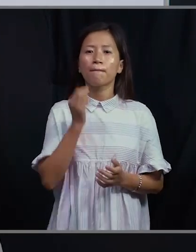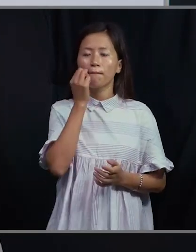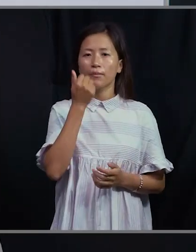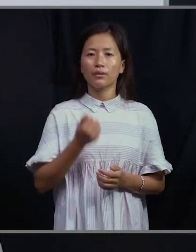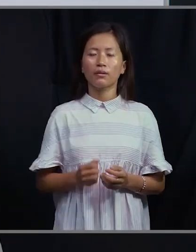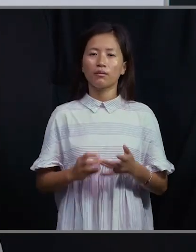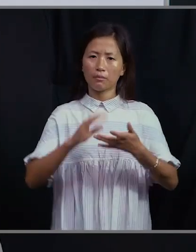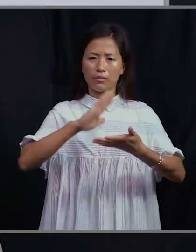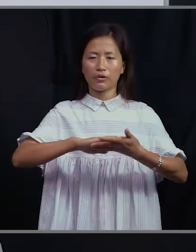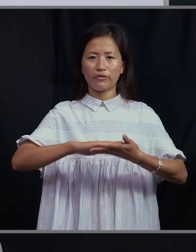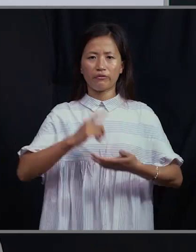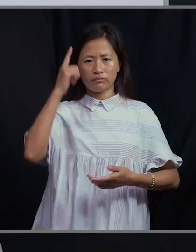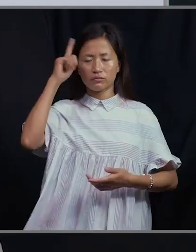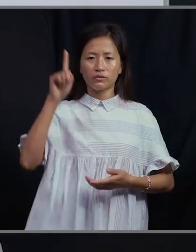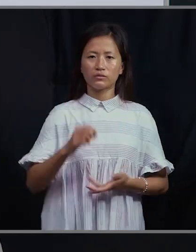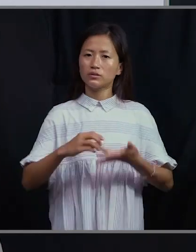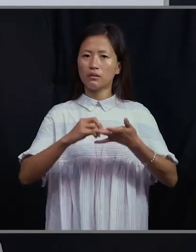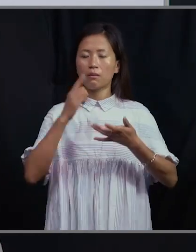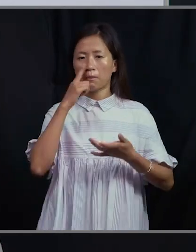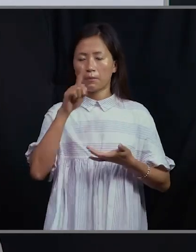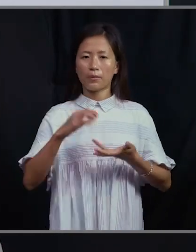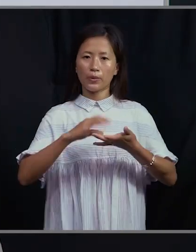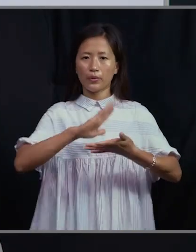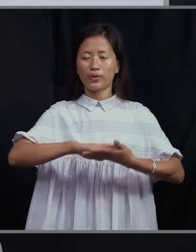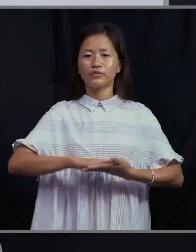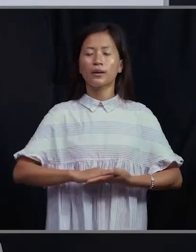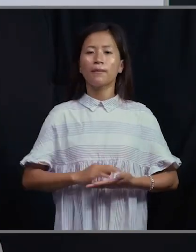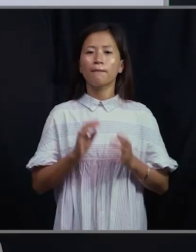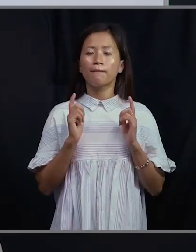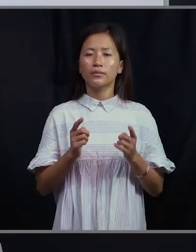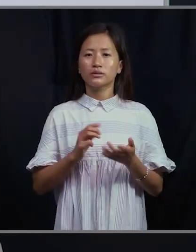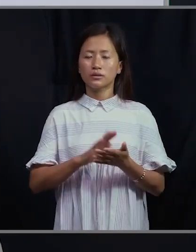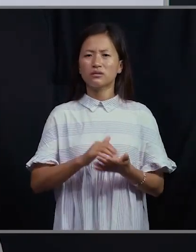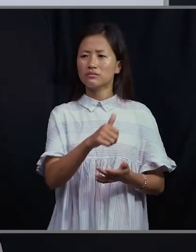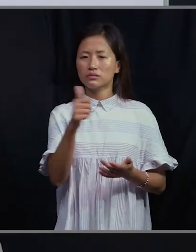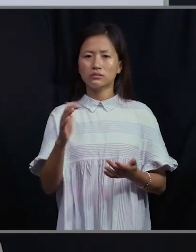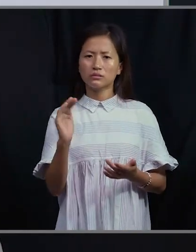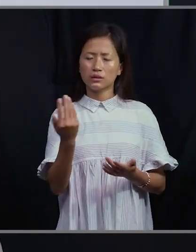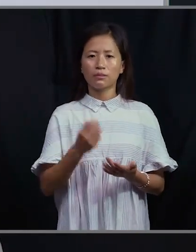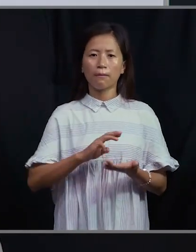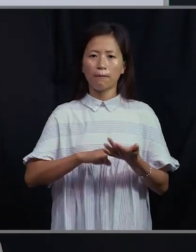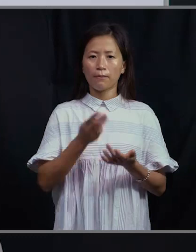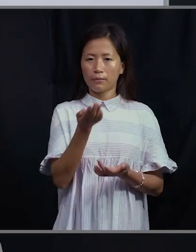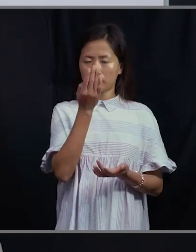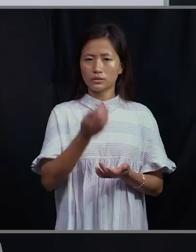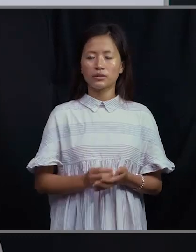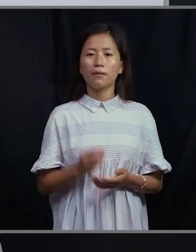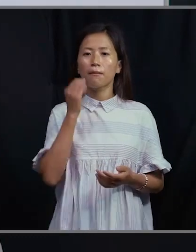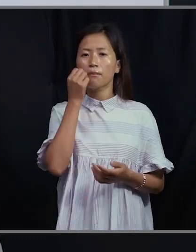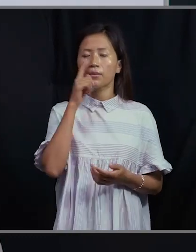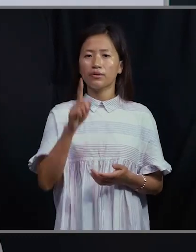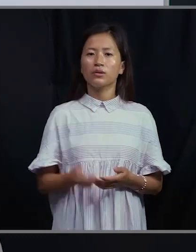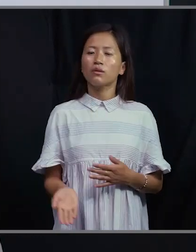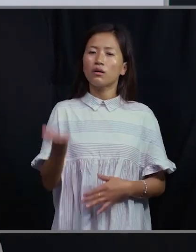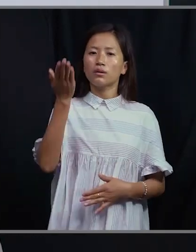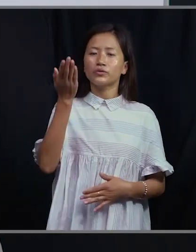don't marry 4 wives. There are some Muslim men, okay, who even marry 4 wives, up to